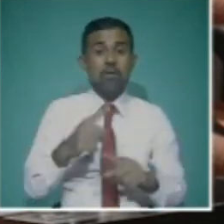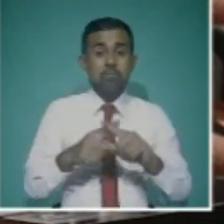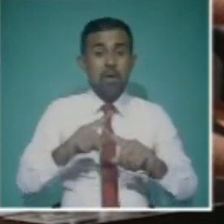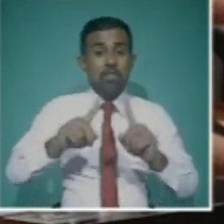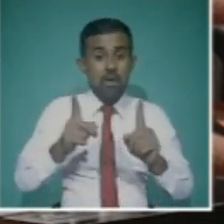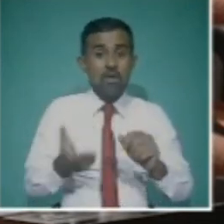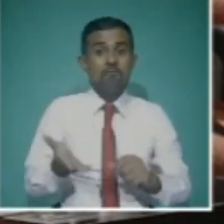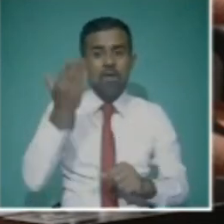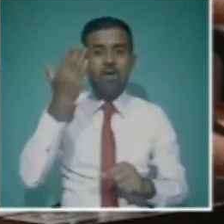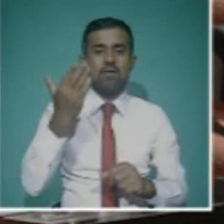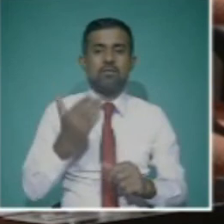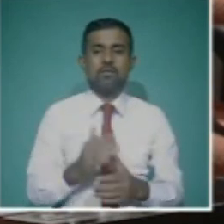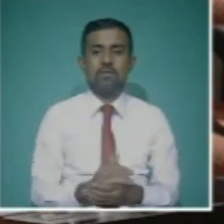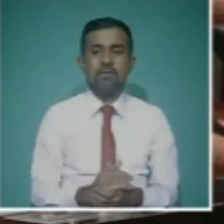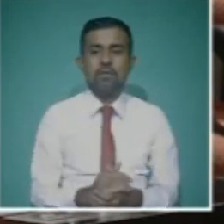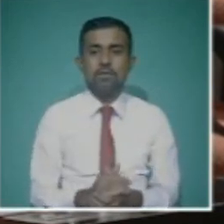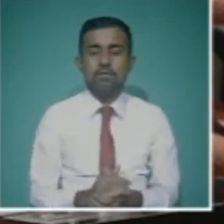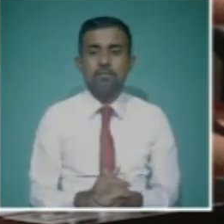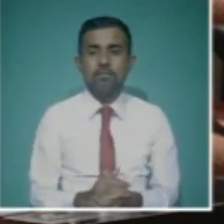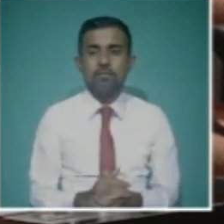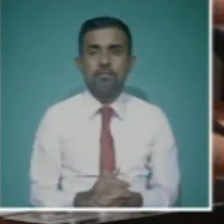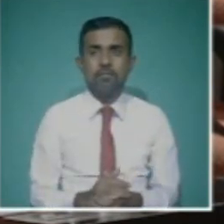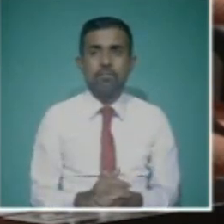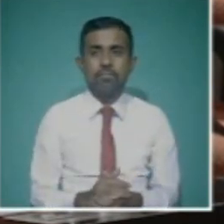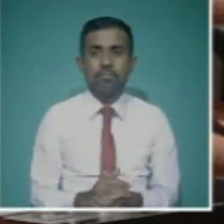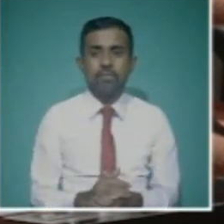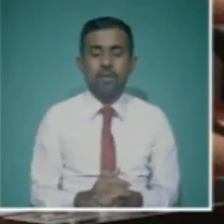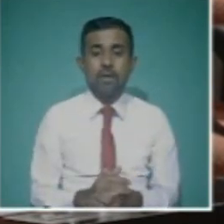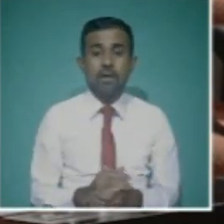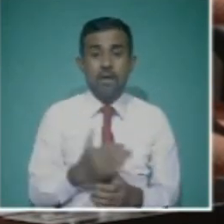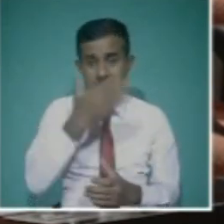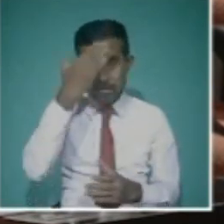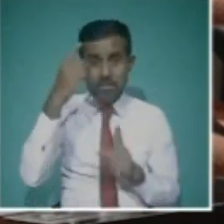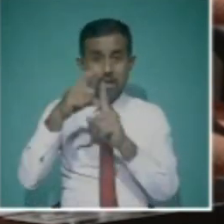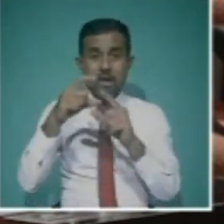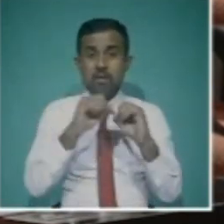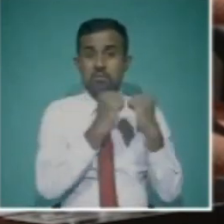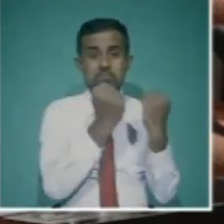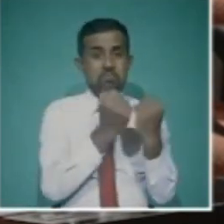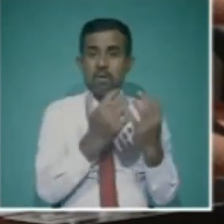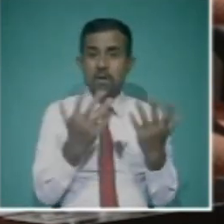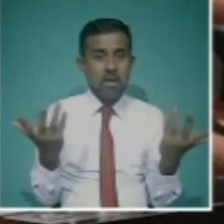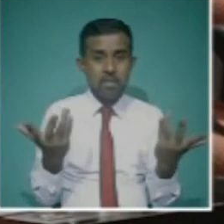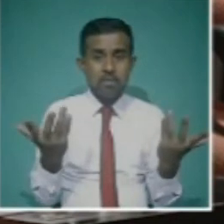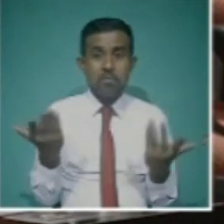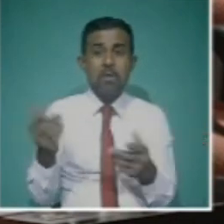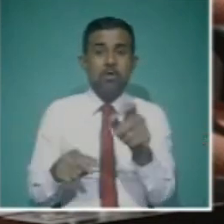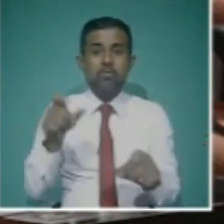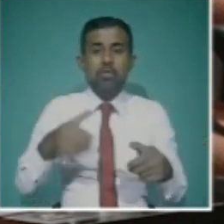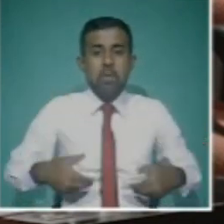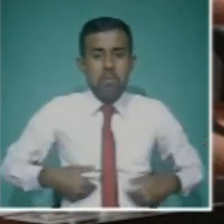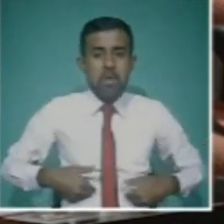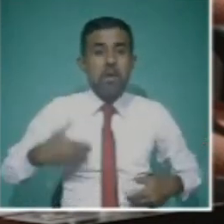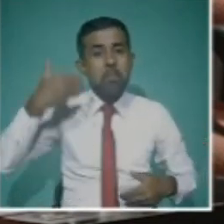least. If there is no diaspora, Honorable Presiding Member, those people would have died of starvation during